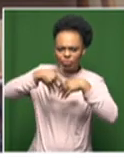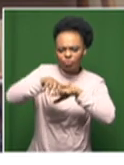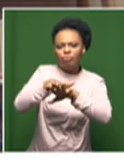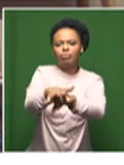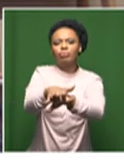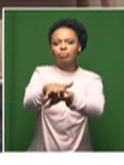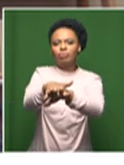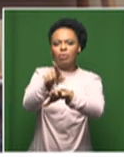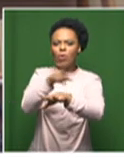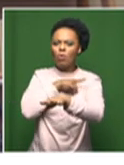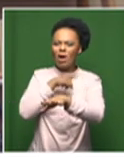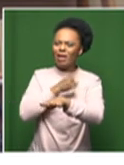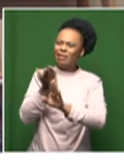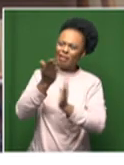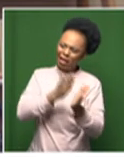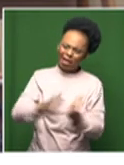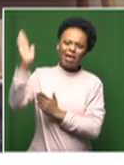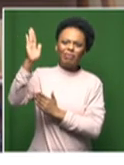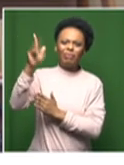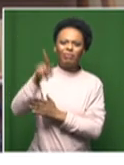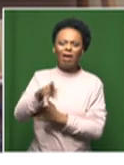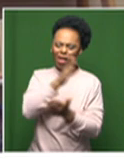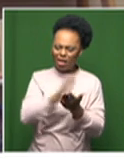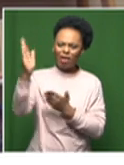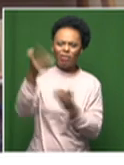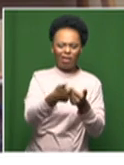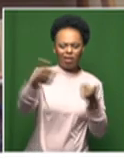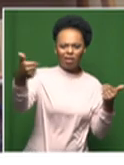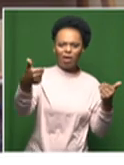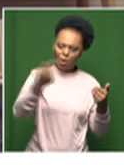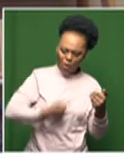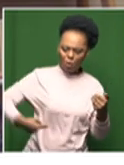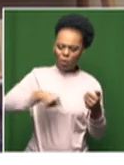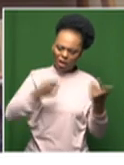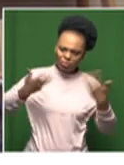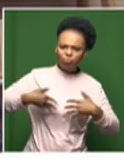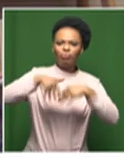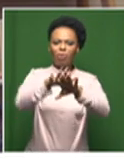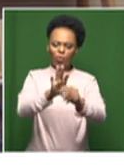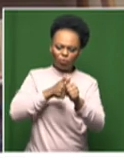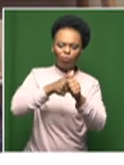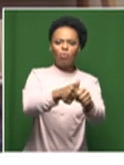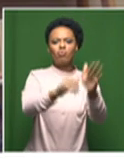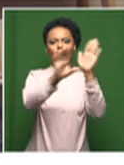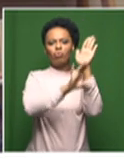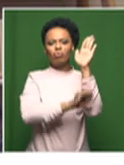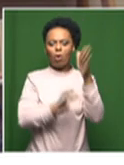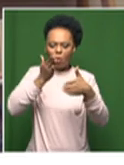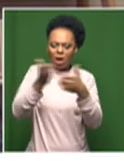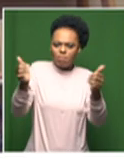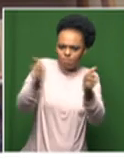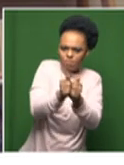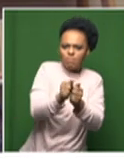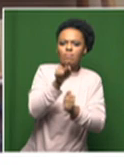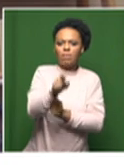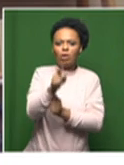lines of division and say we can gather together on the basis of our vision in our constitution and work together to actualize